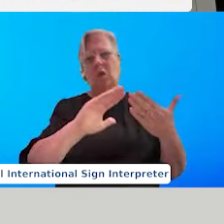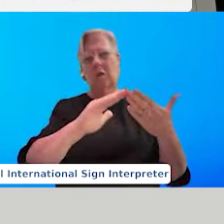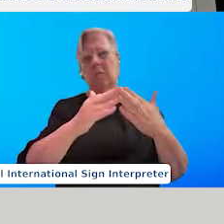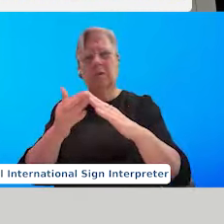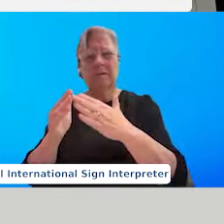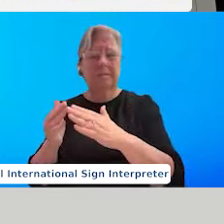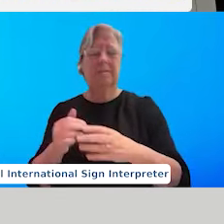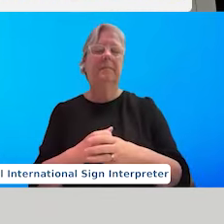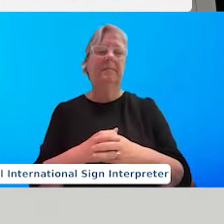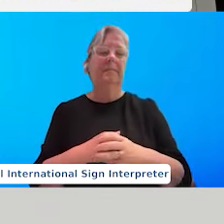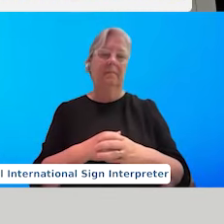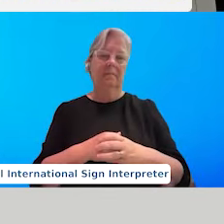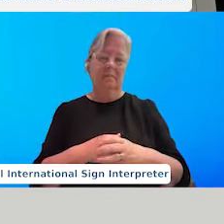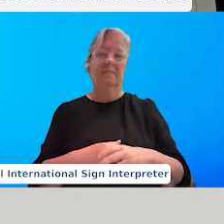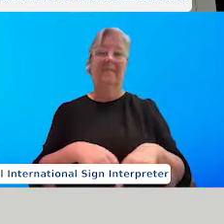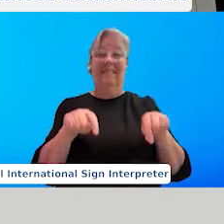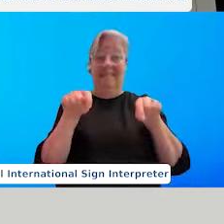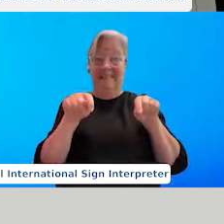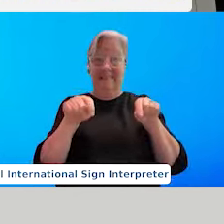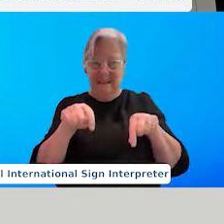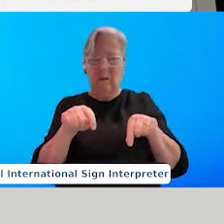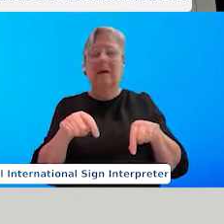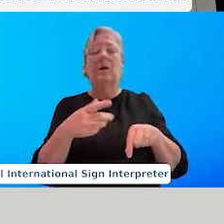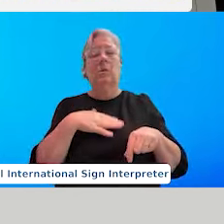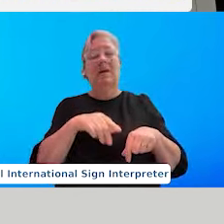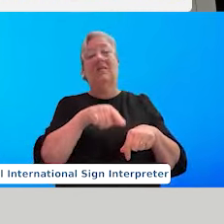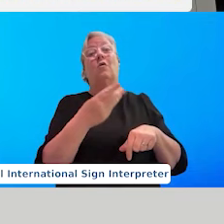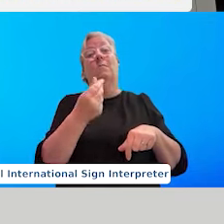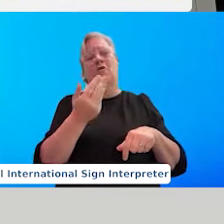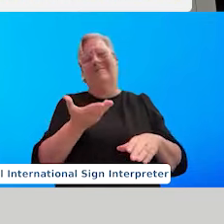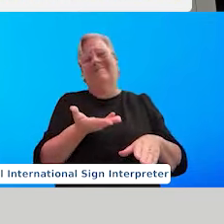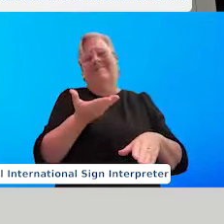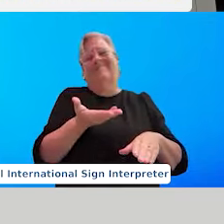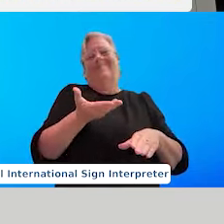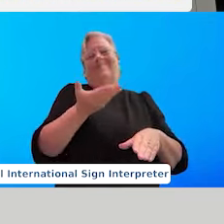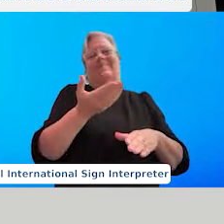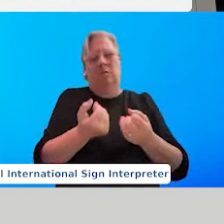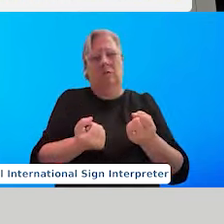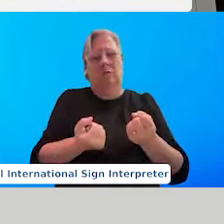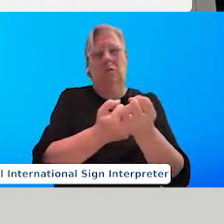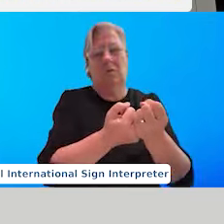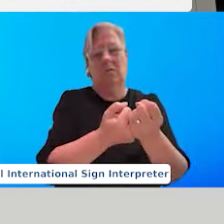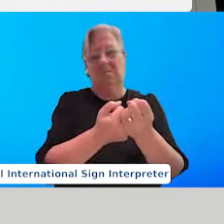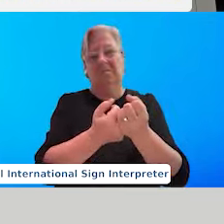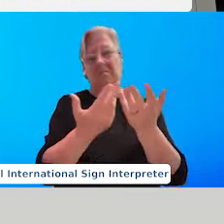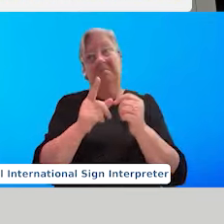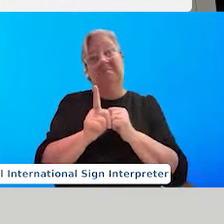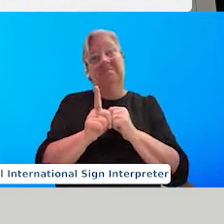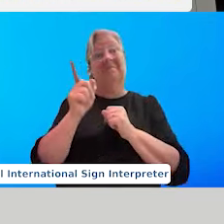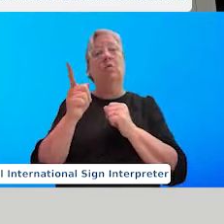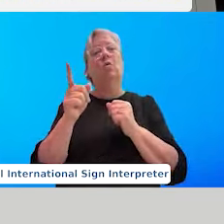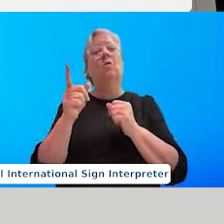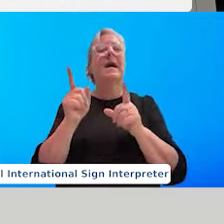who have like the registered as like very in the poverty, you know, we have those list